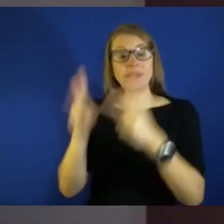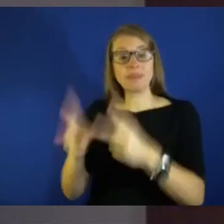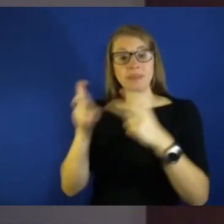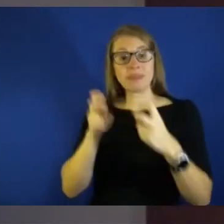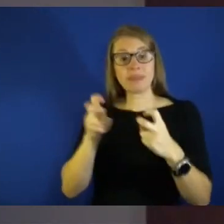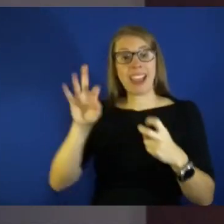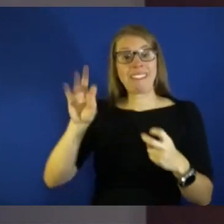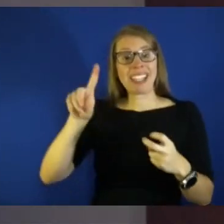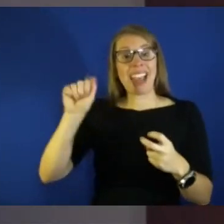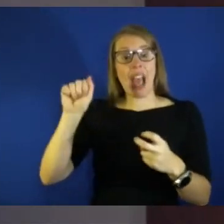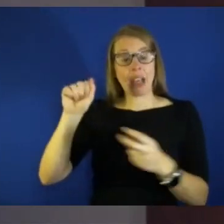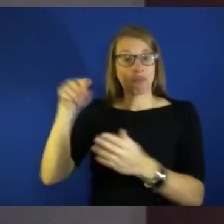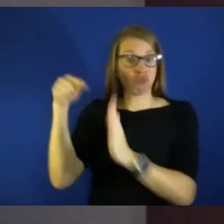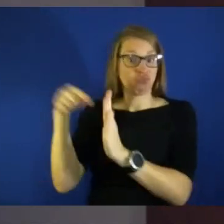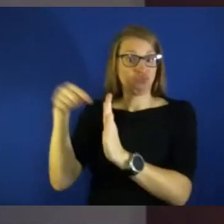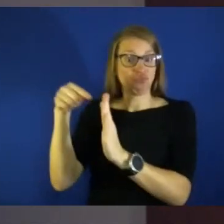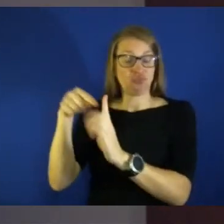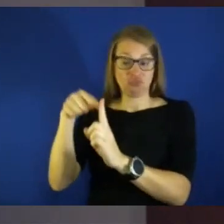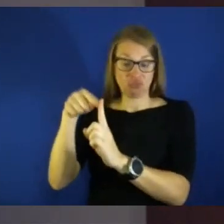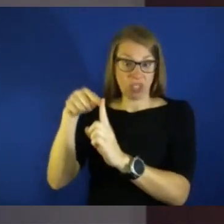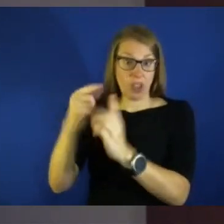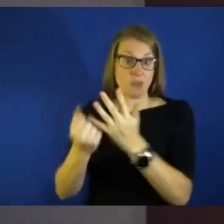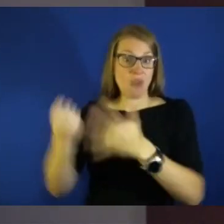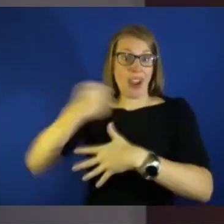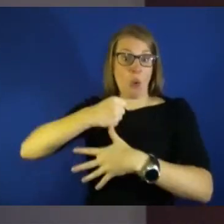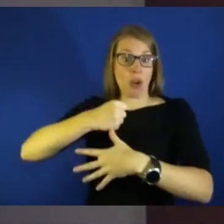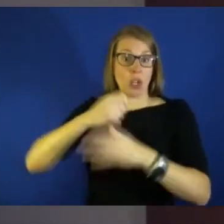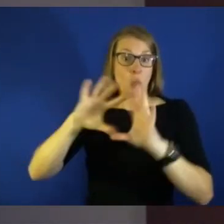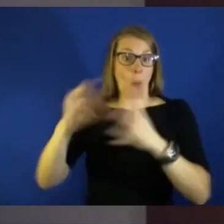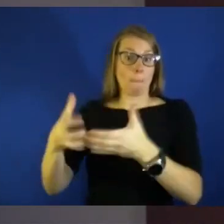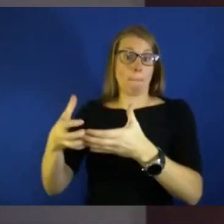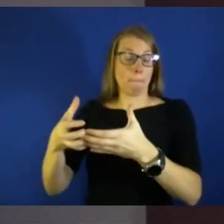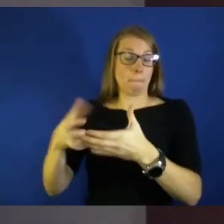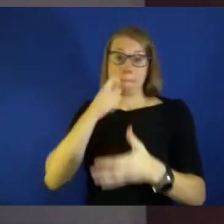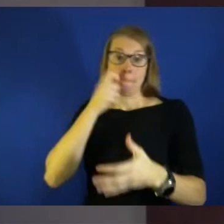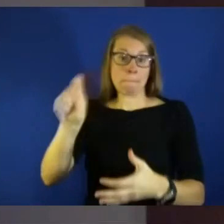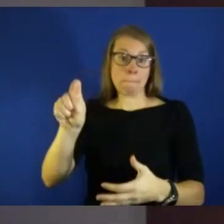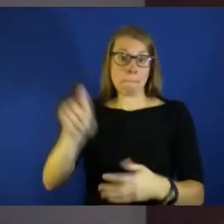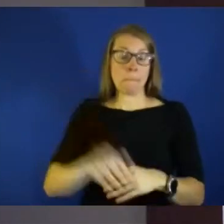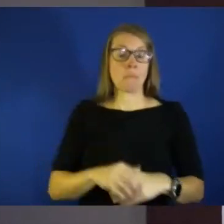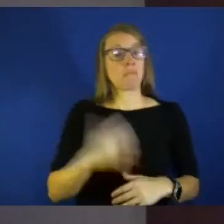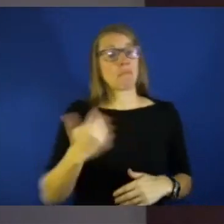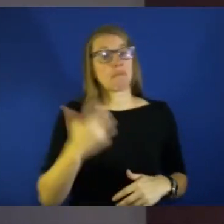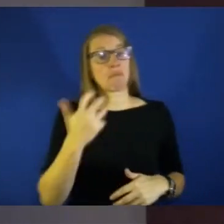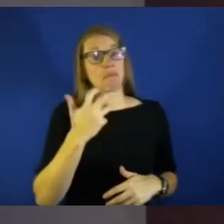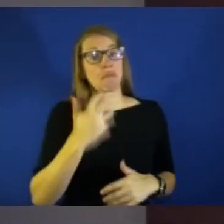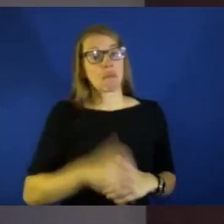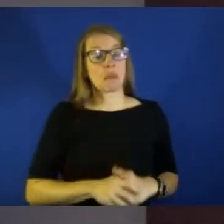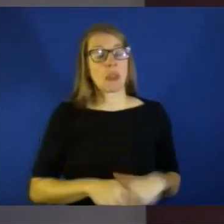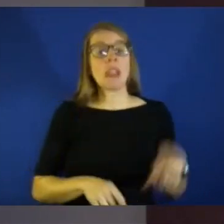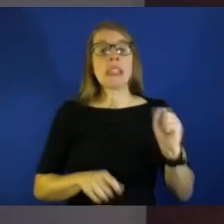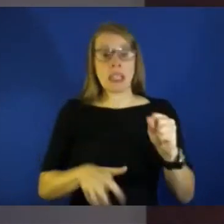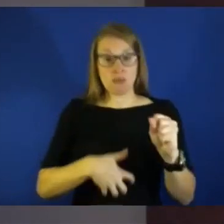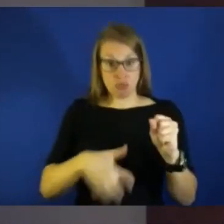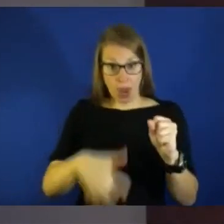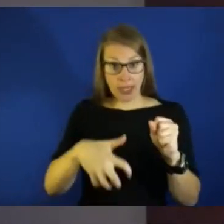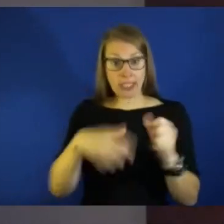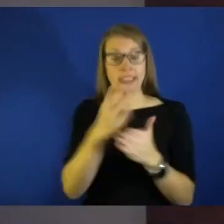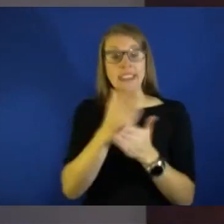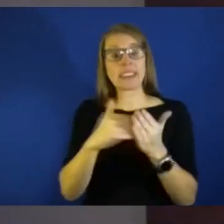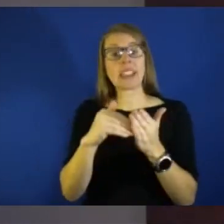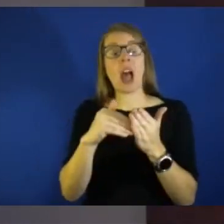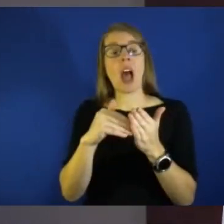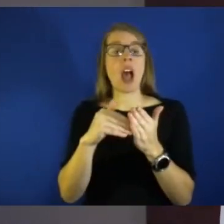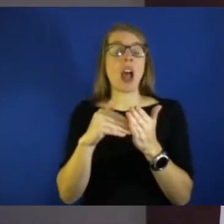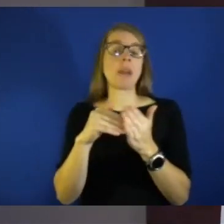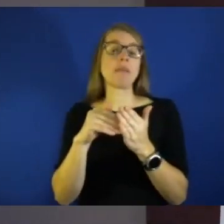specifically pulled out as sort of a priority group. Oh, wow. And so, yes, with pregnancy, there is some degree of immune suppression.